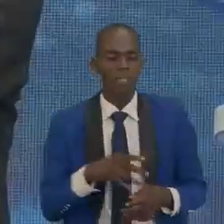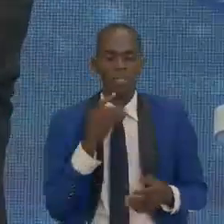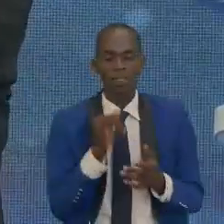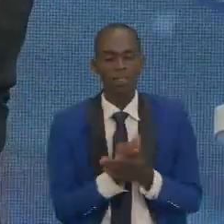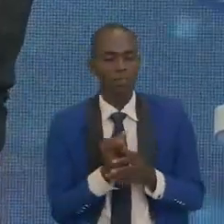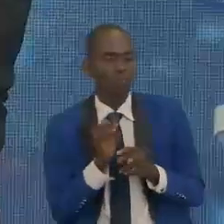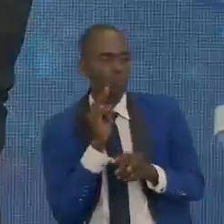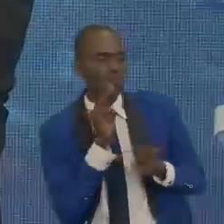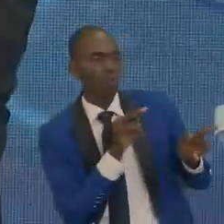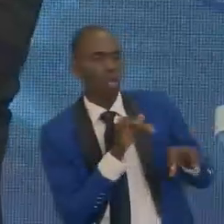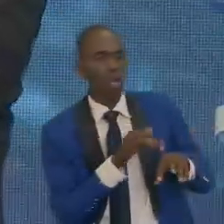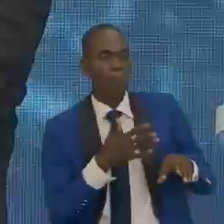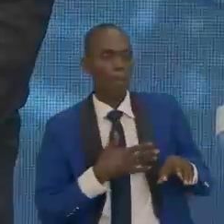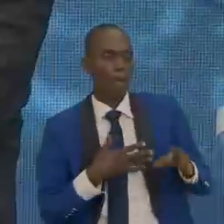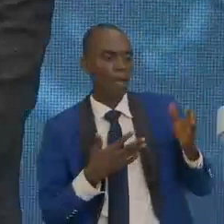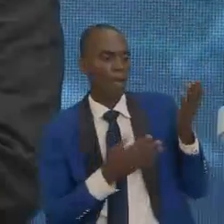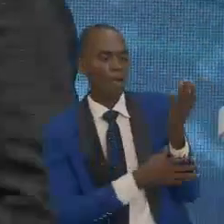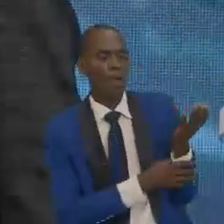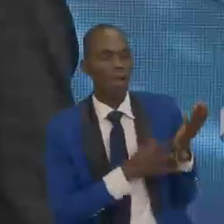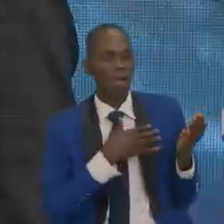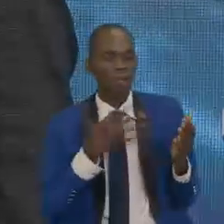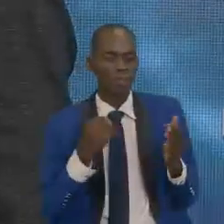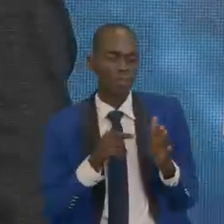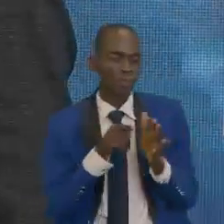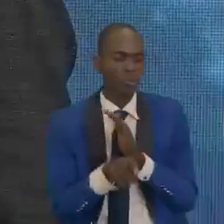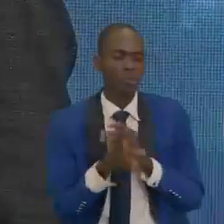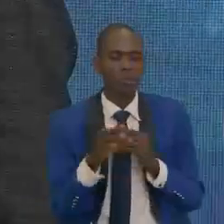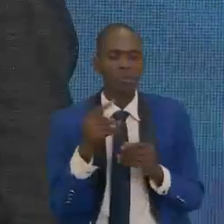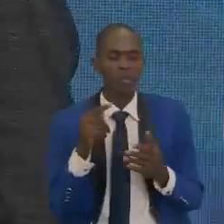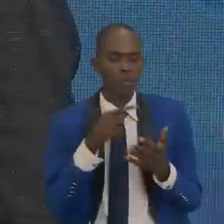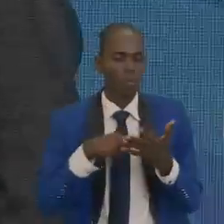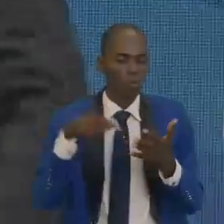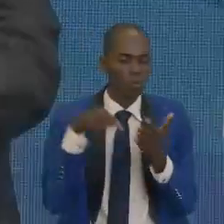the piercing of the nail in my hand.